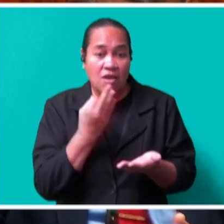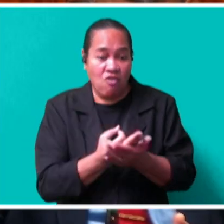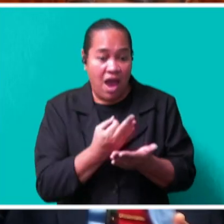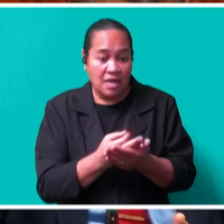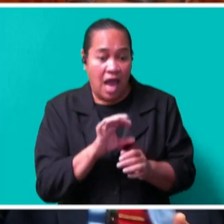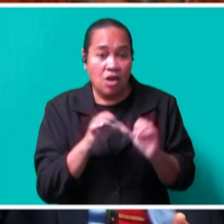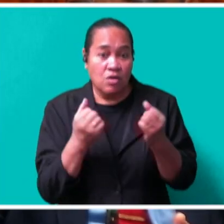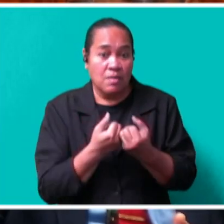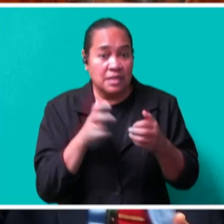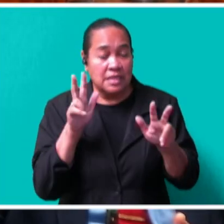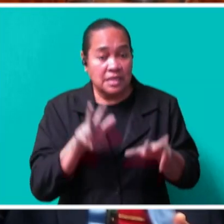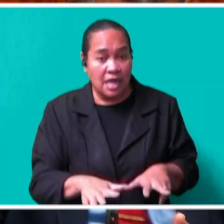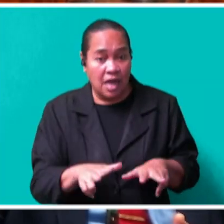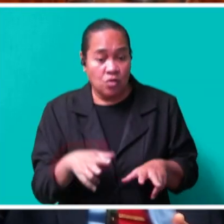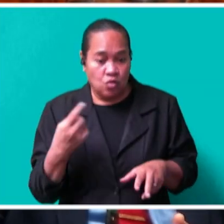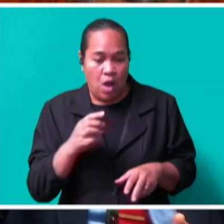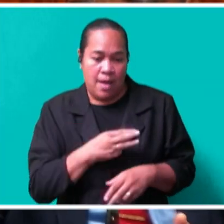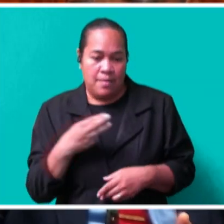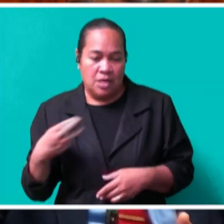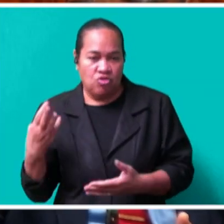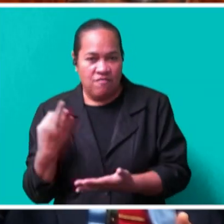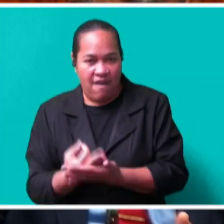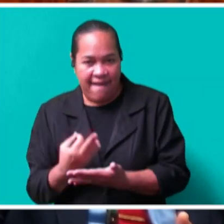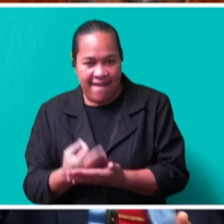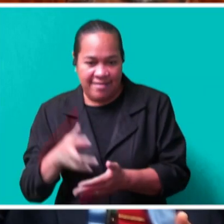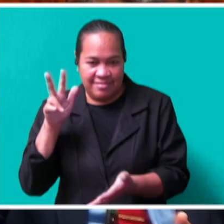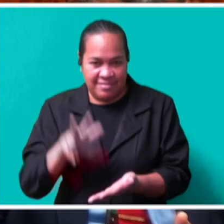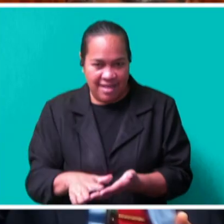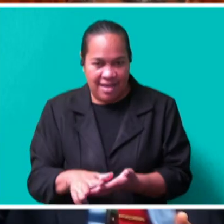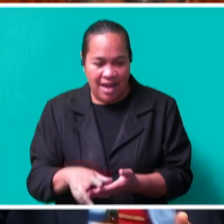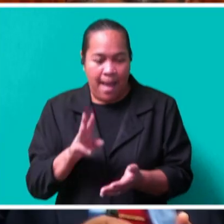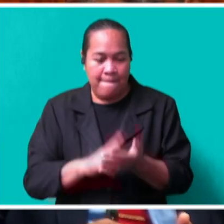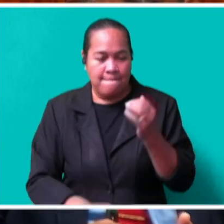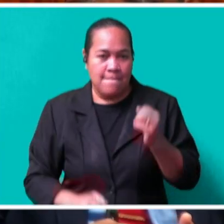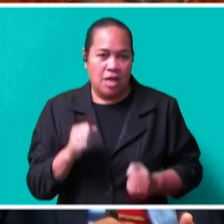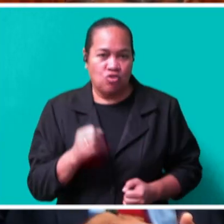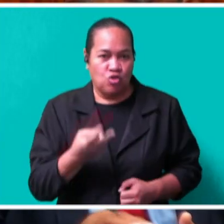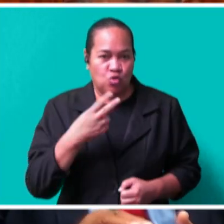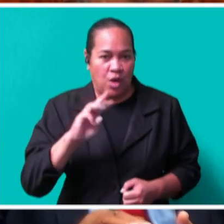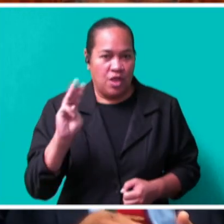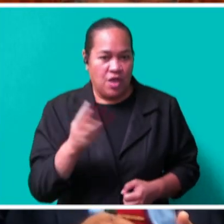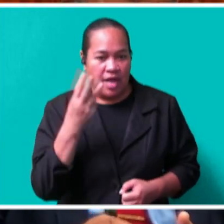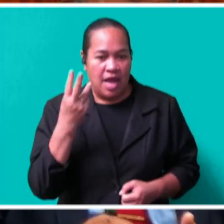formally signed by the Ministry of Finance on March 23,